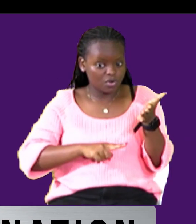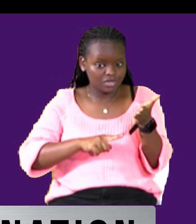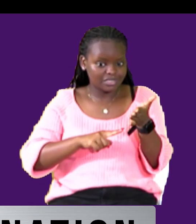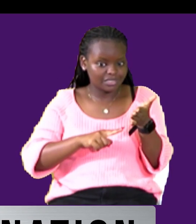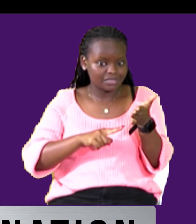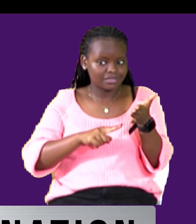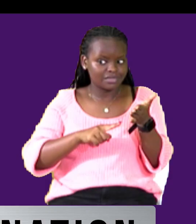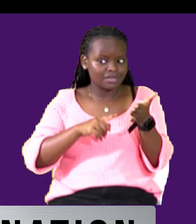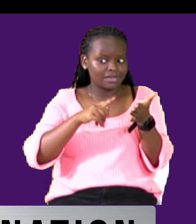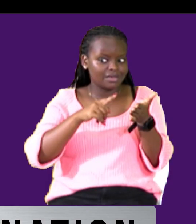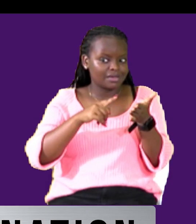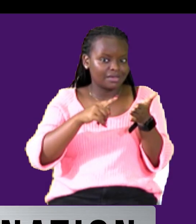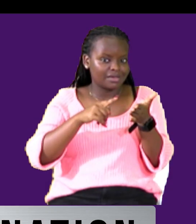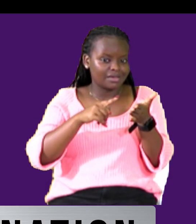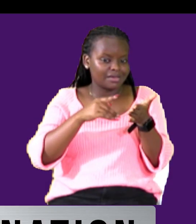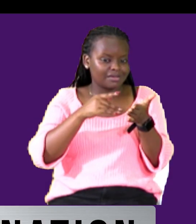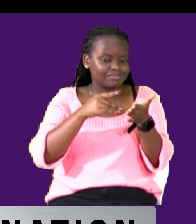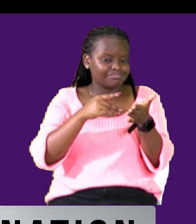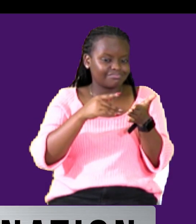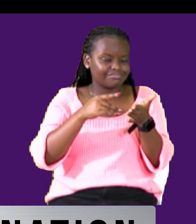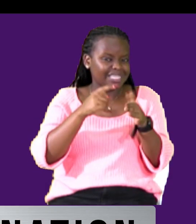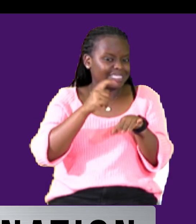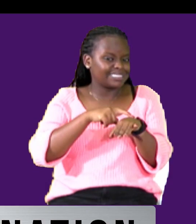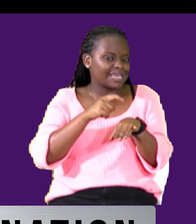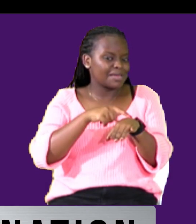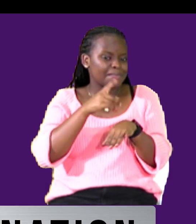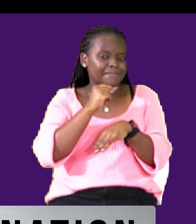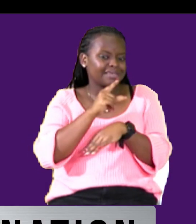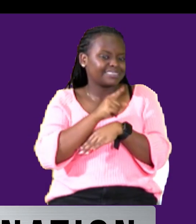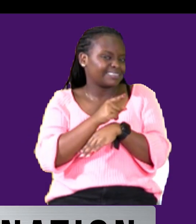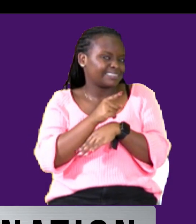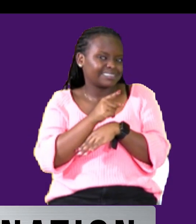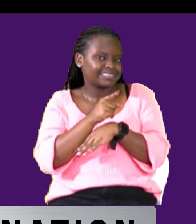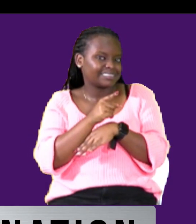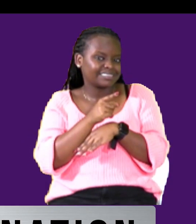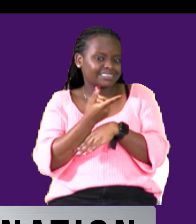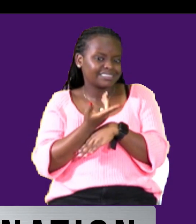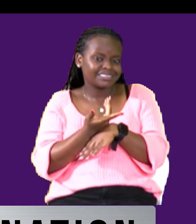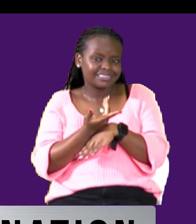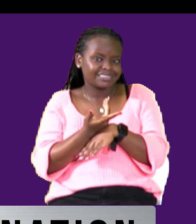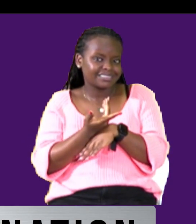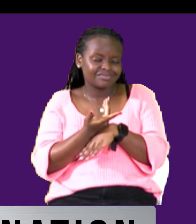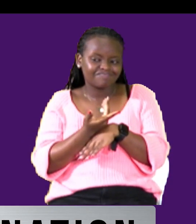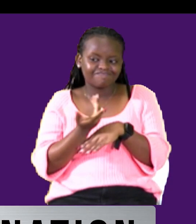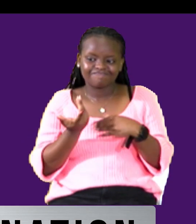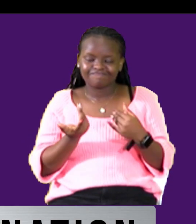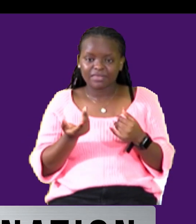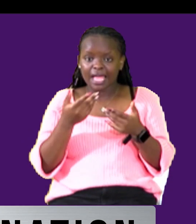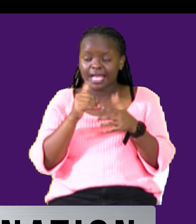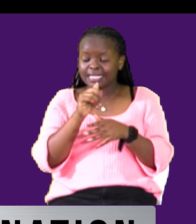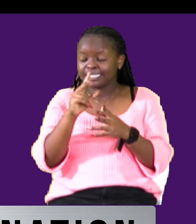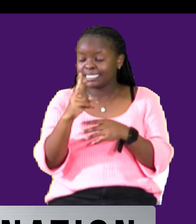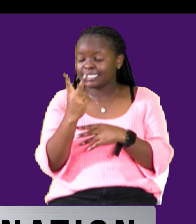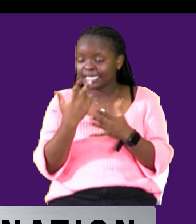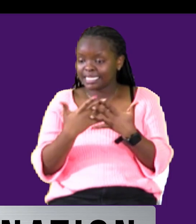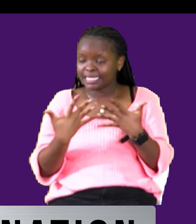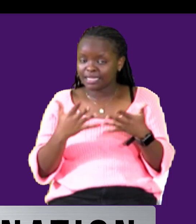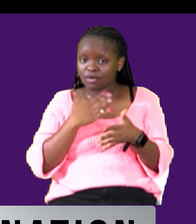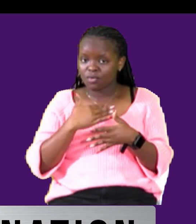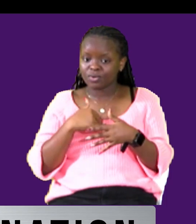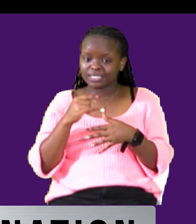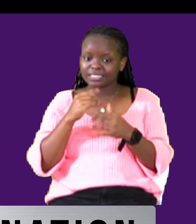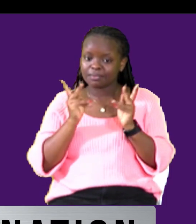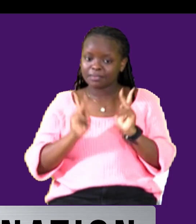worth his time? Maybe that's what we should be talking about it. And the second thing I want someone